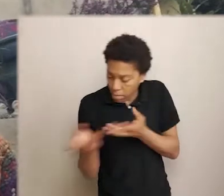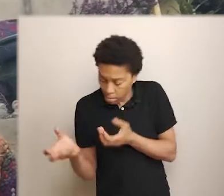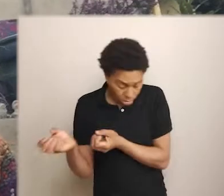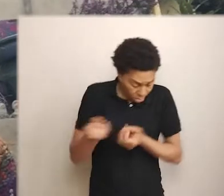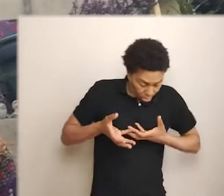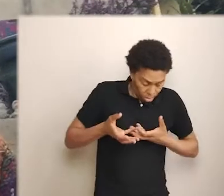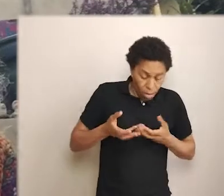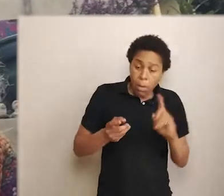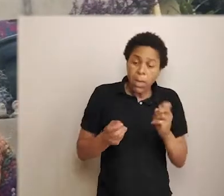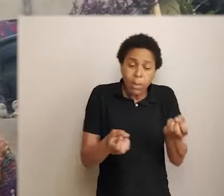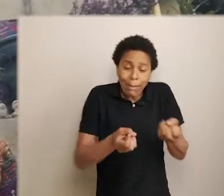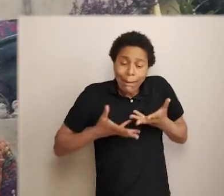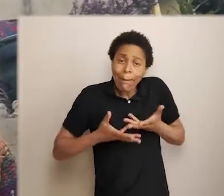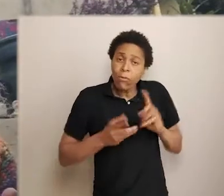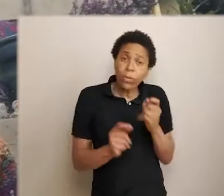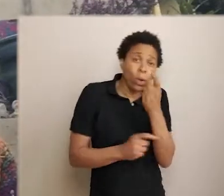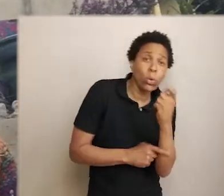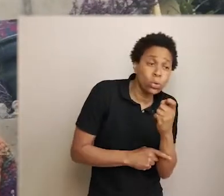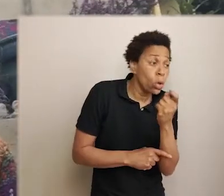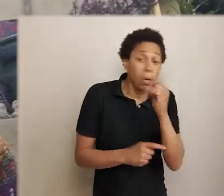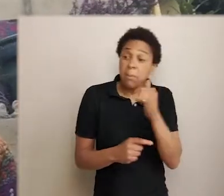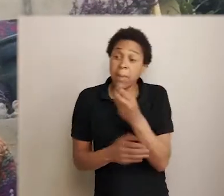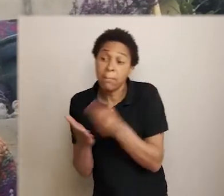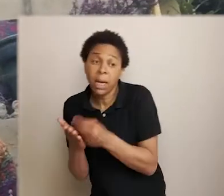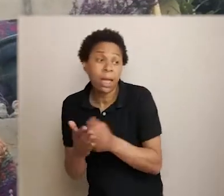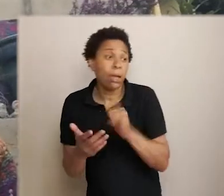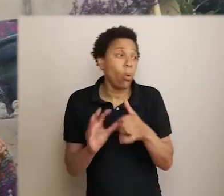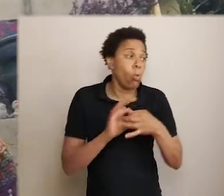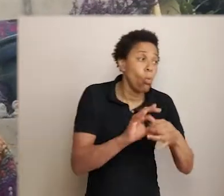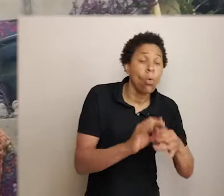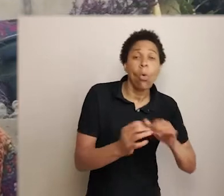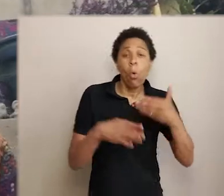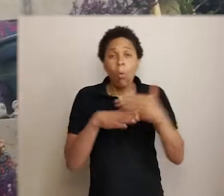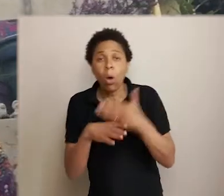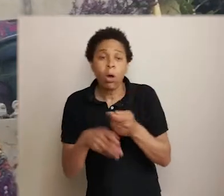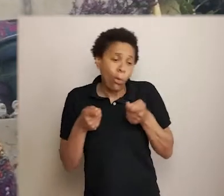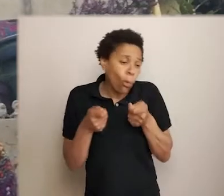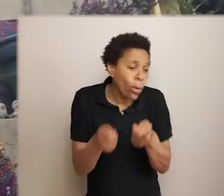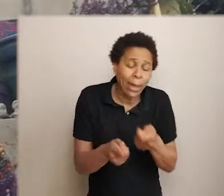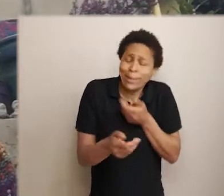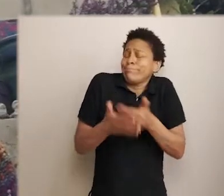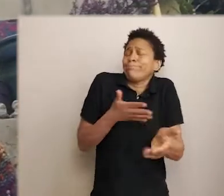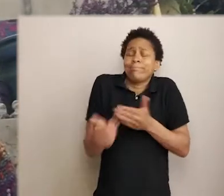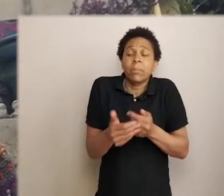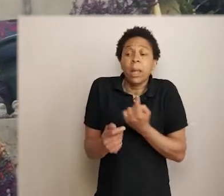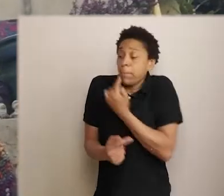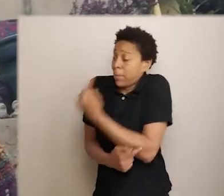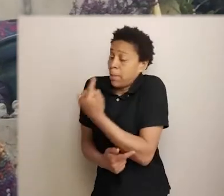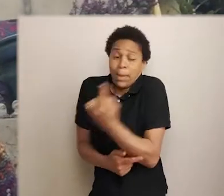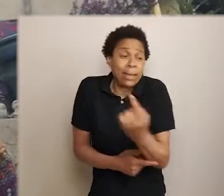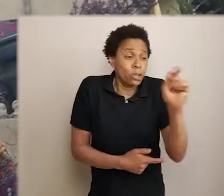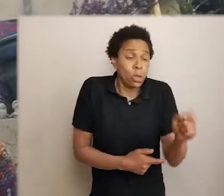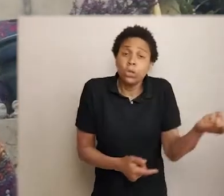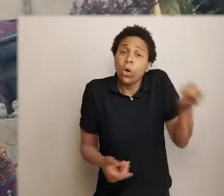bringing to the table what they could, whether that was money or engagement or work or cooking skills or whatever, that everybody gave something to